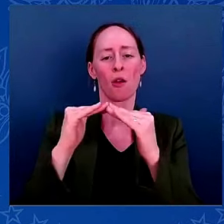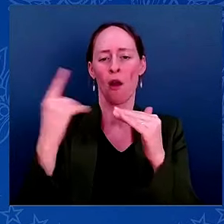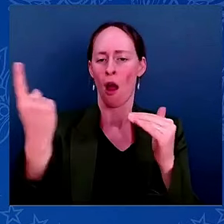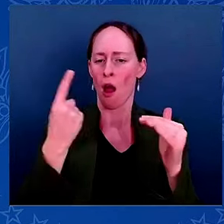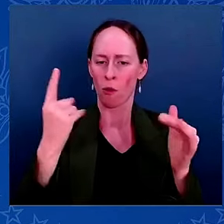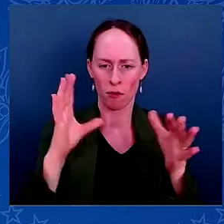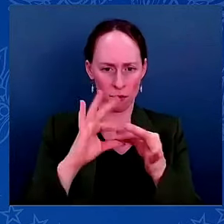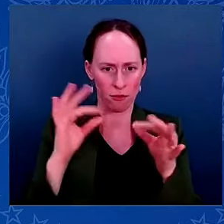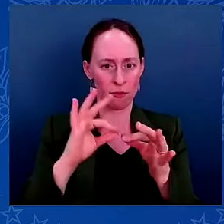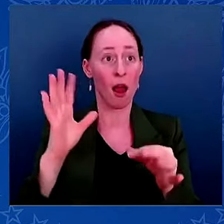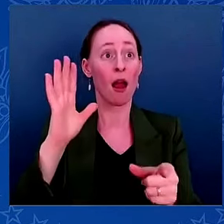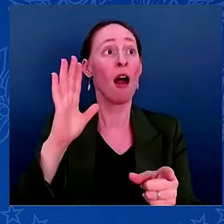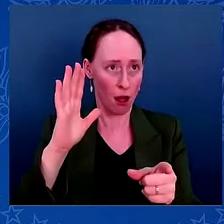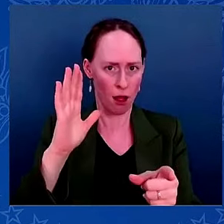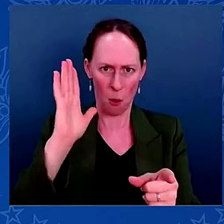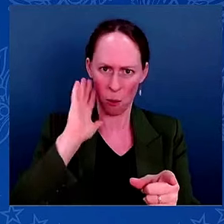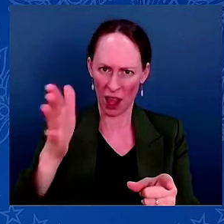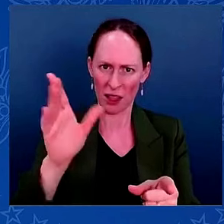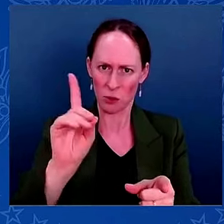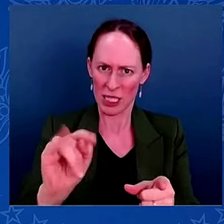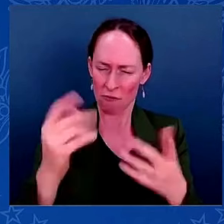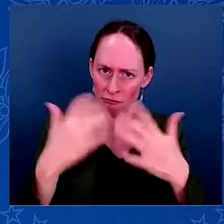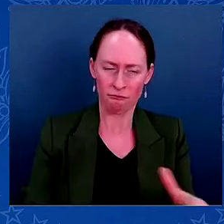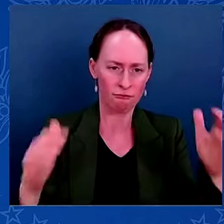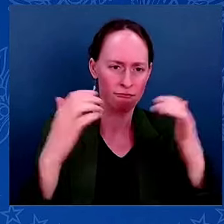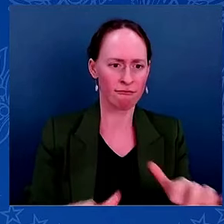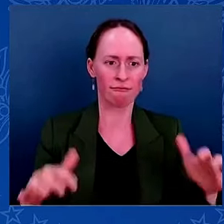Along with former Governor John Bel Edwards.